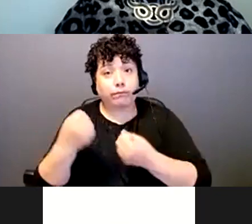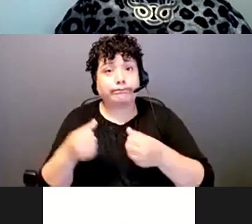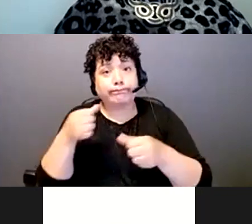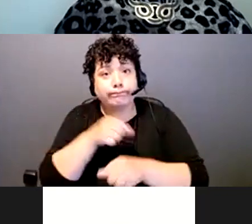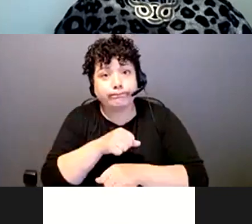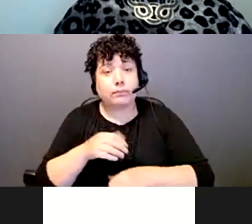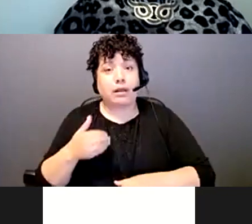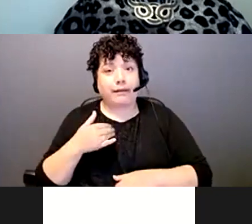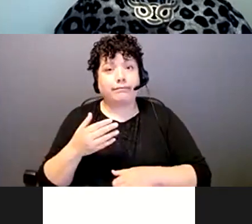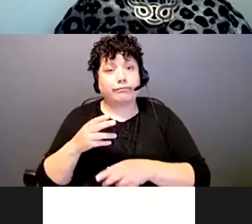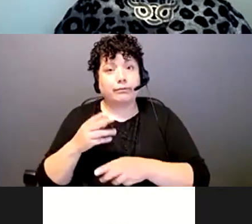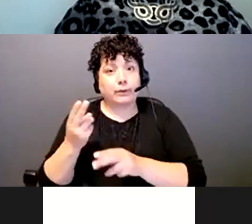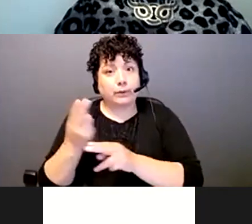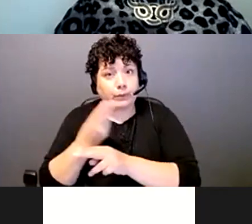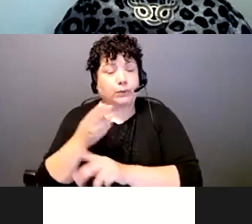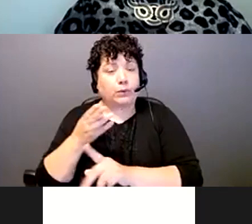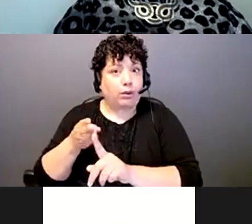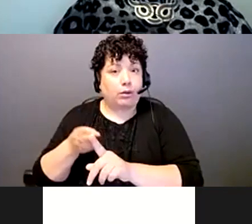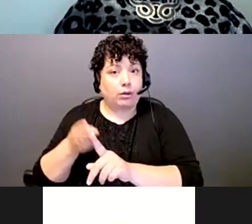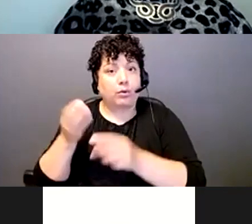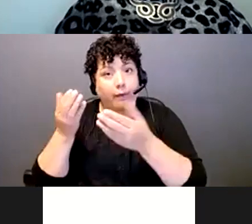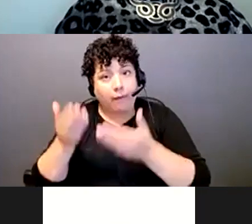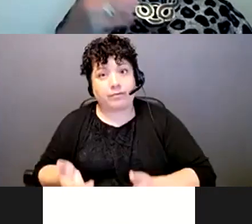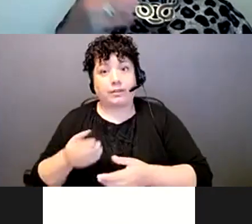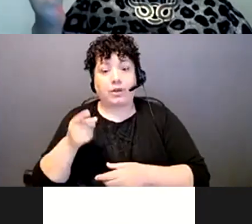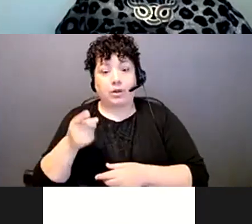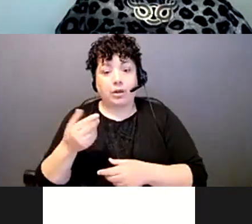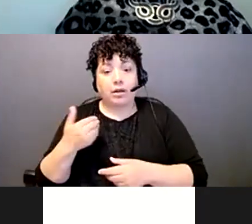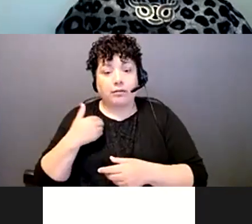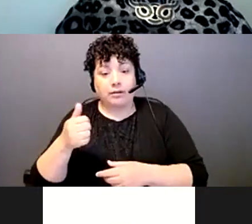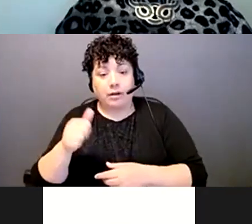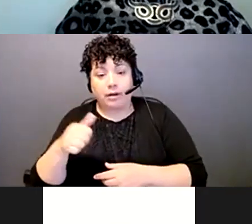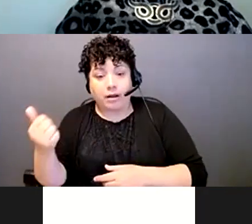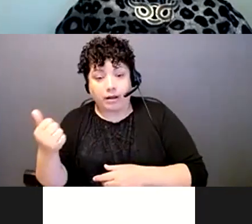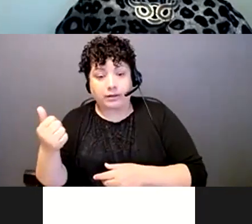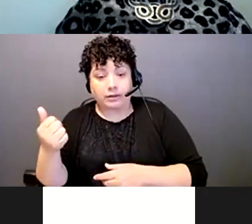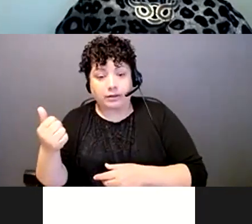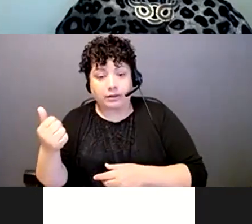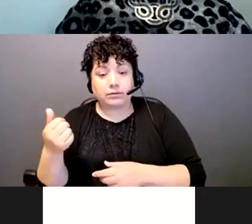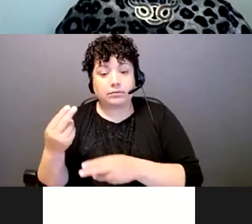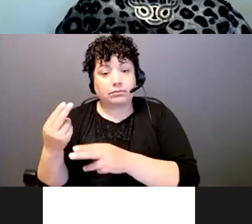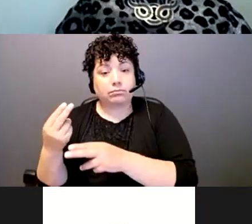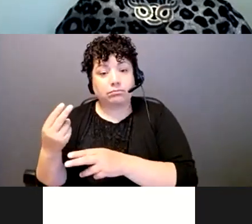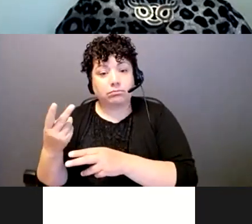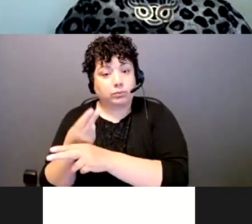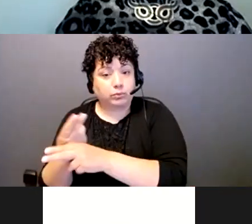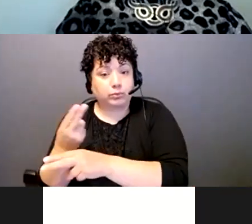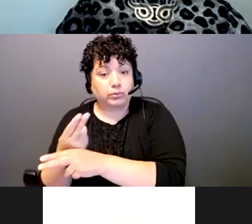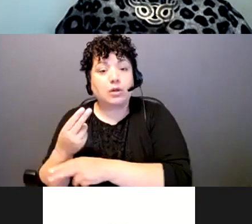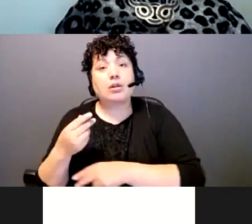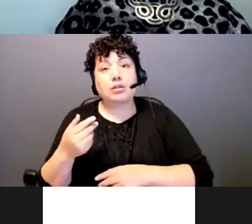consumption, and harmful routes of administration. So, and then on the other side, there's the chronic